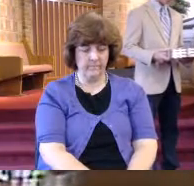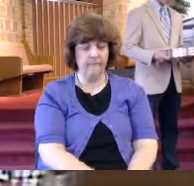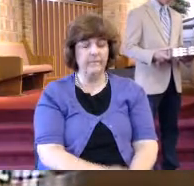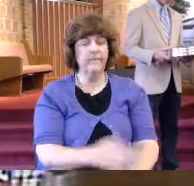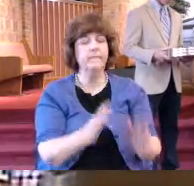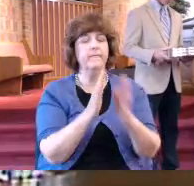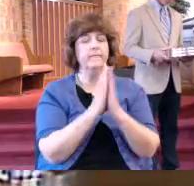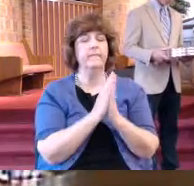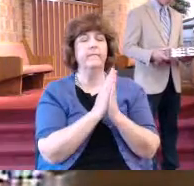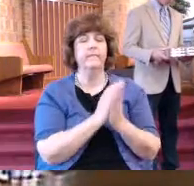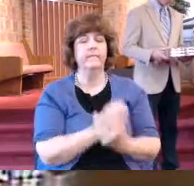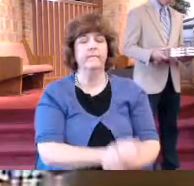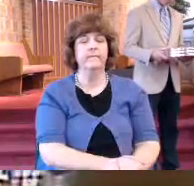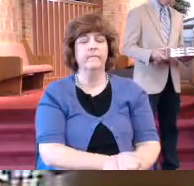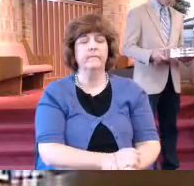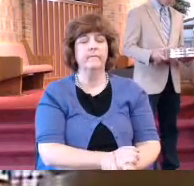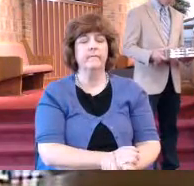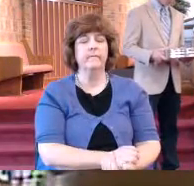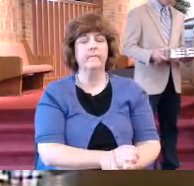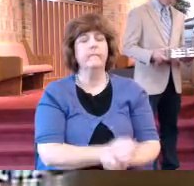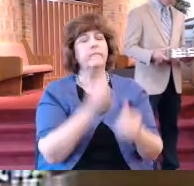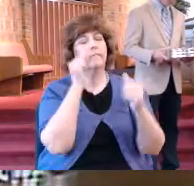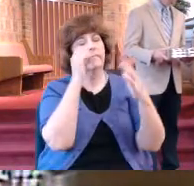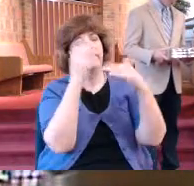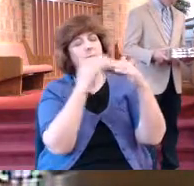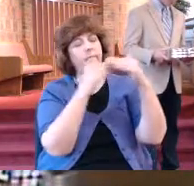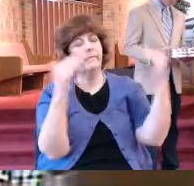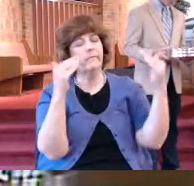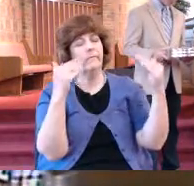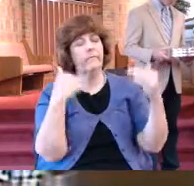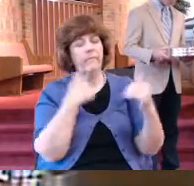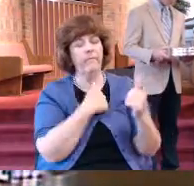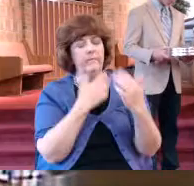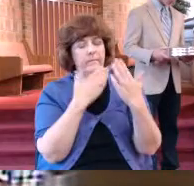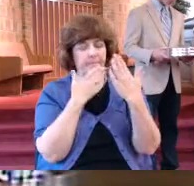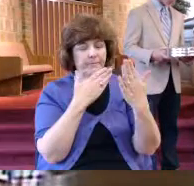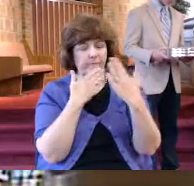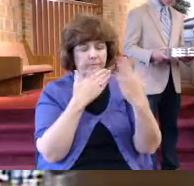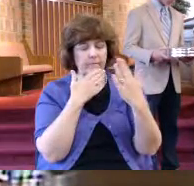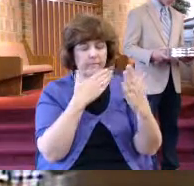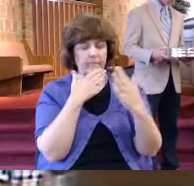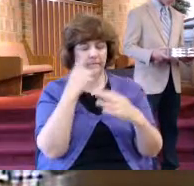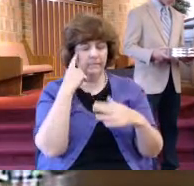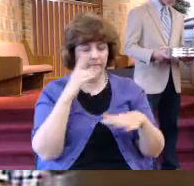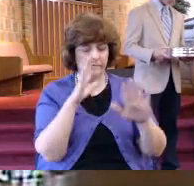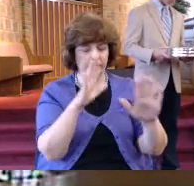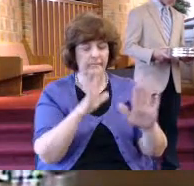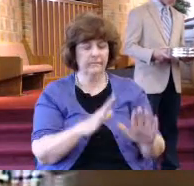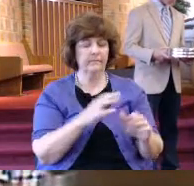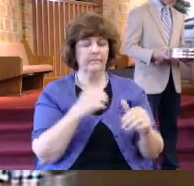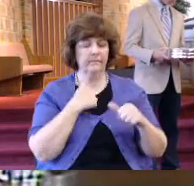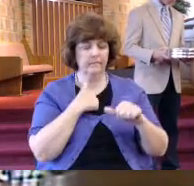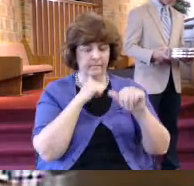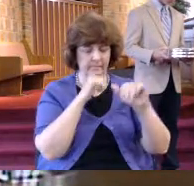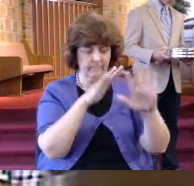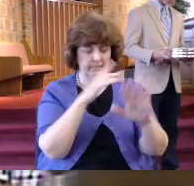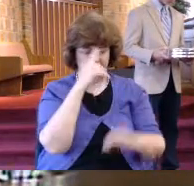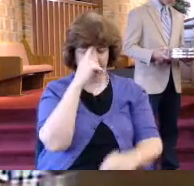Let us pray. Our Father in heaven, we continue our thanks for the great sacrifice that was made on our